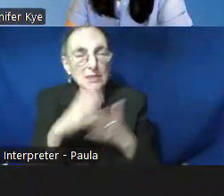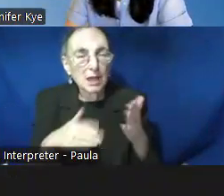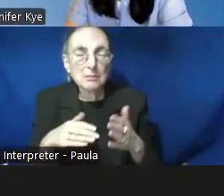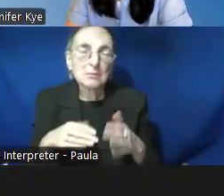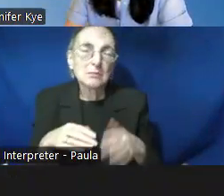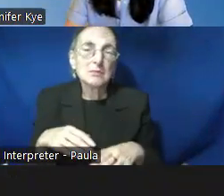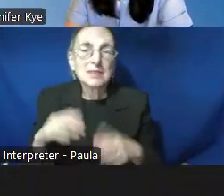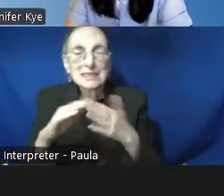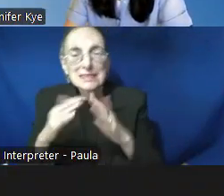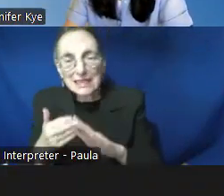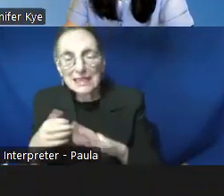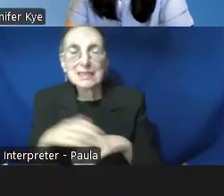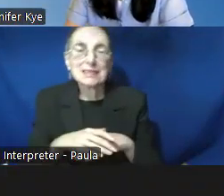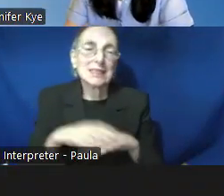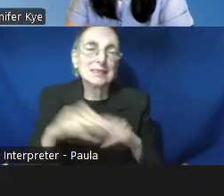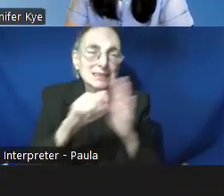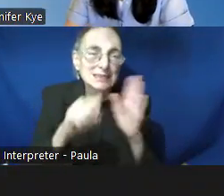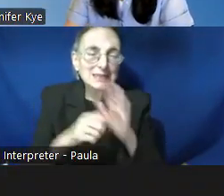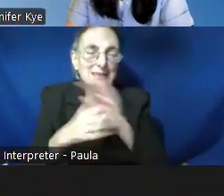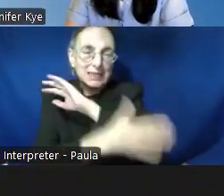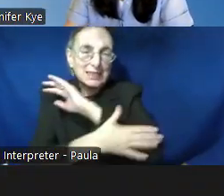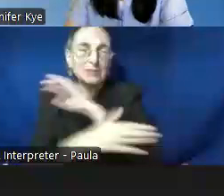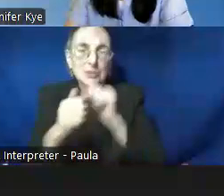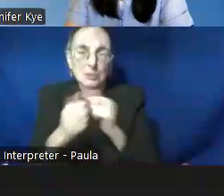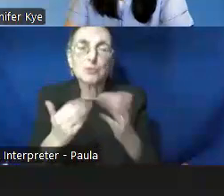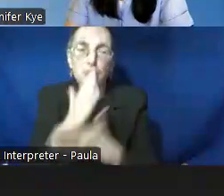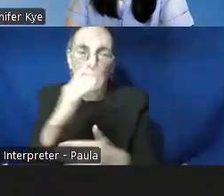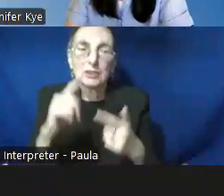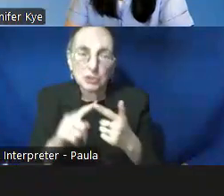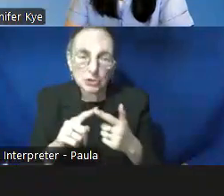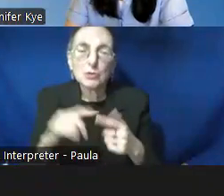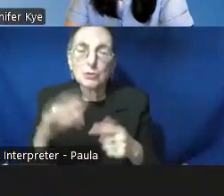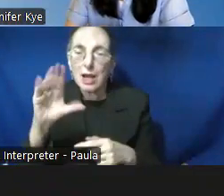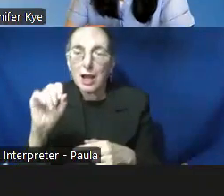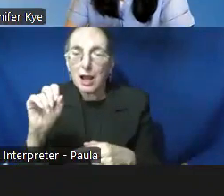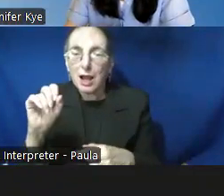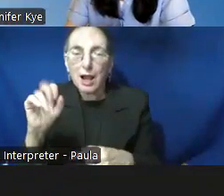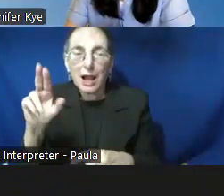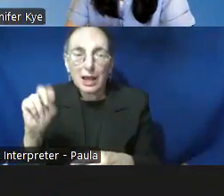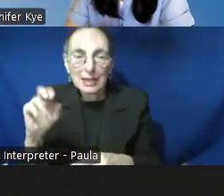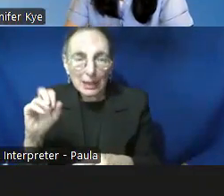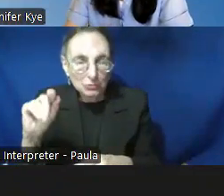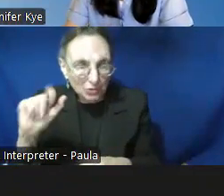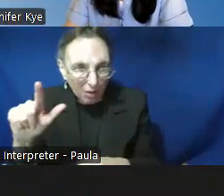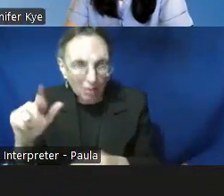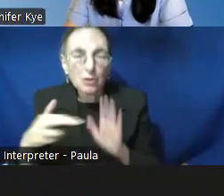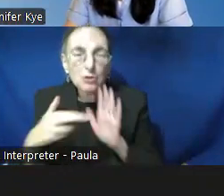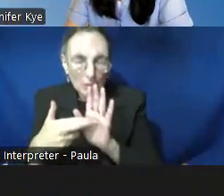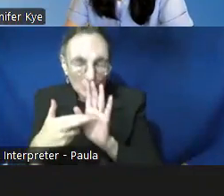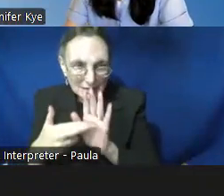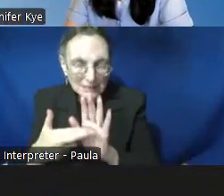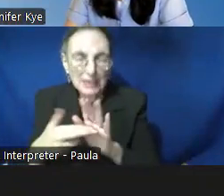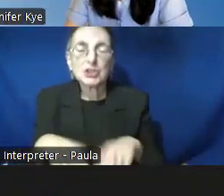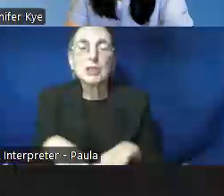right to counsel legislation. Delaware also has similar legislation. It's technically right to representation because they also